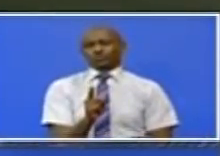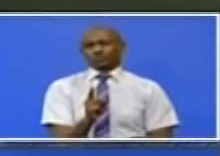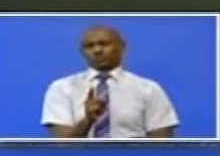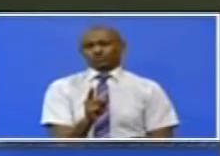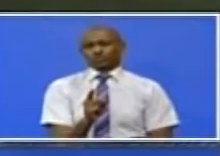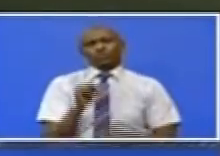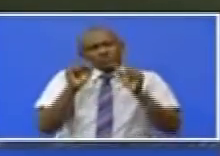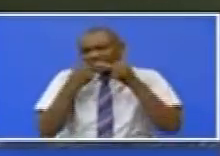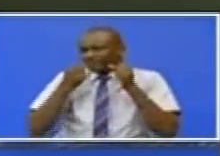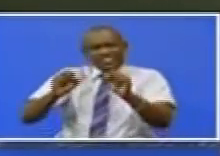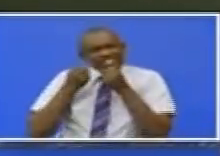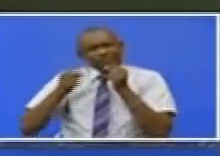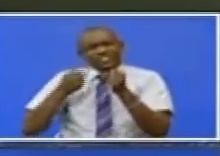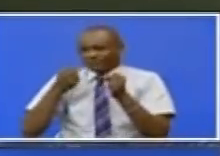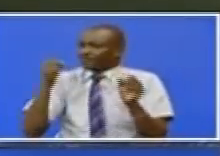save much.